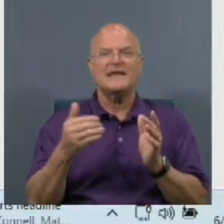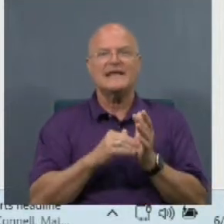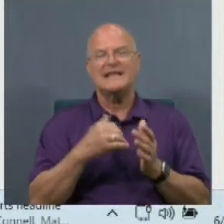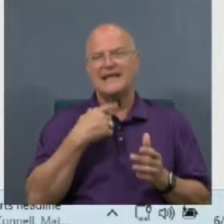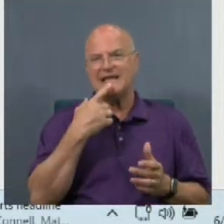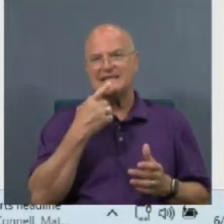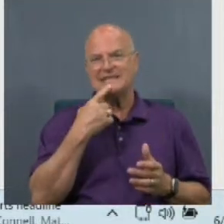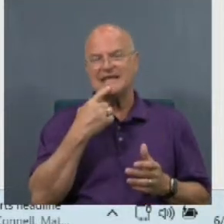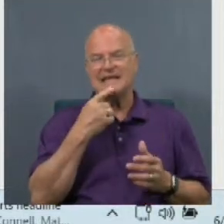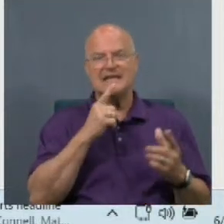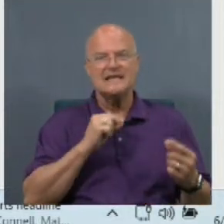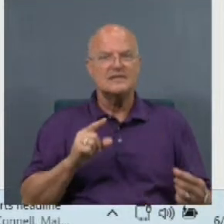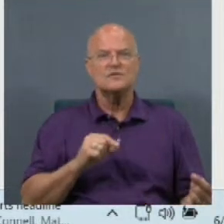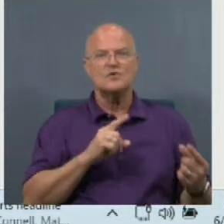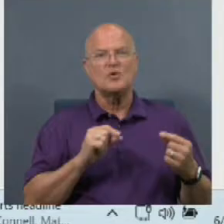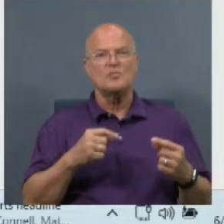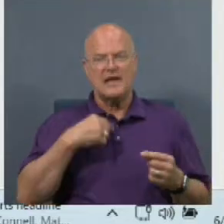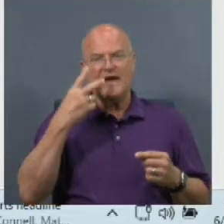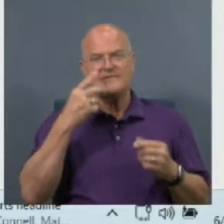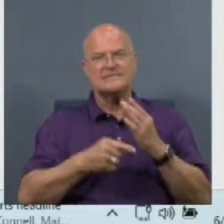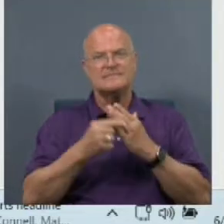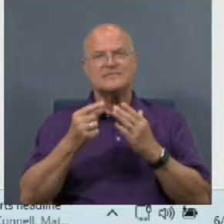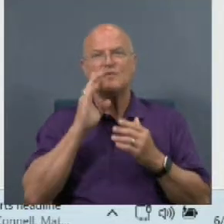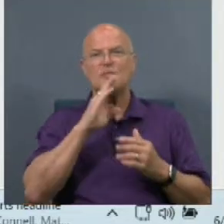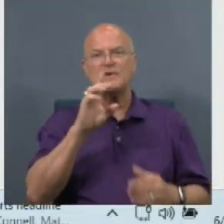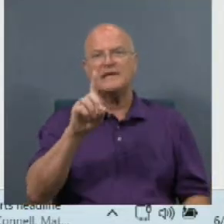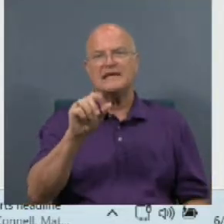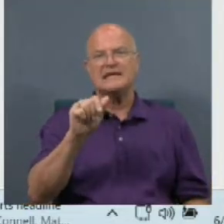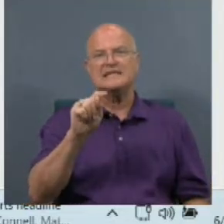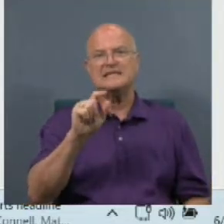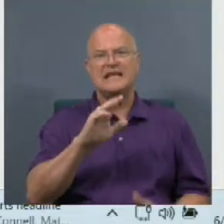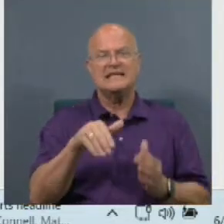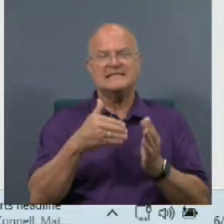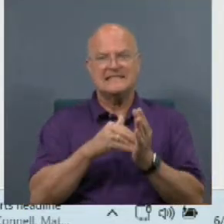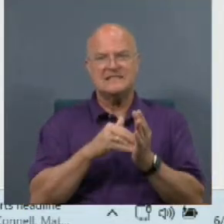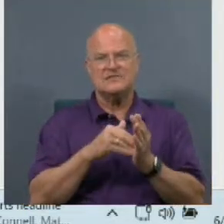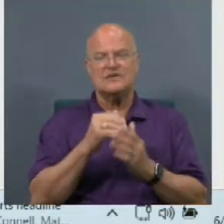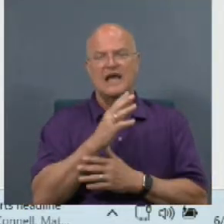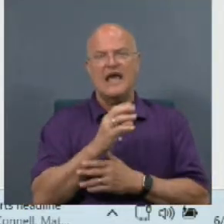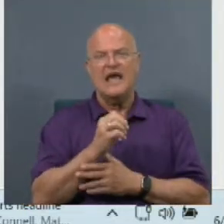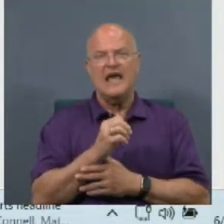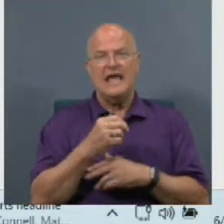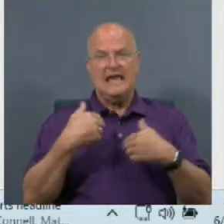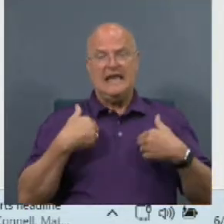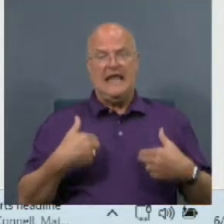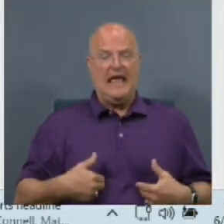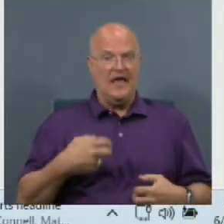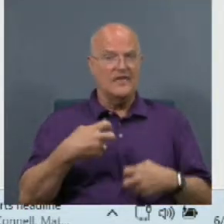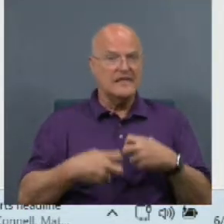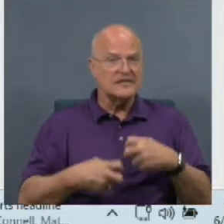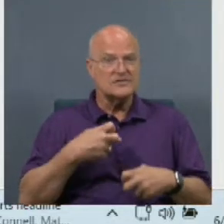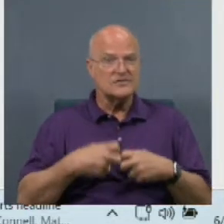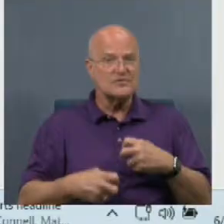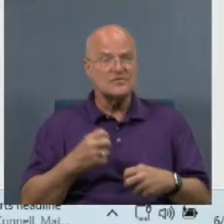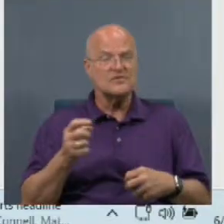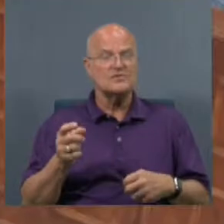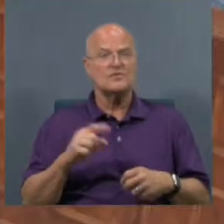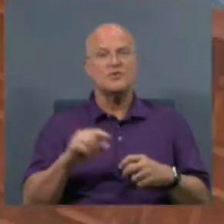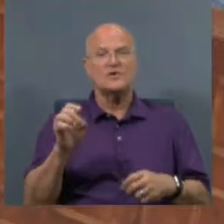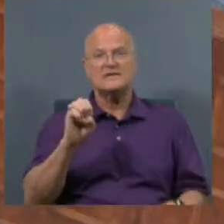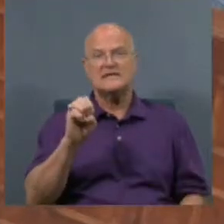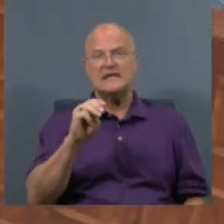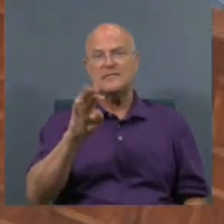like I said, it's rumored, and I've seen articles that said it's going to be a data center. And again, health issues, you know, whether it's